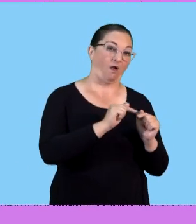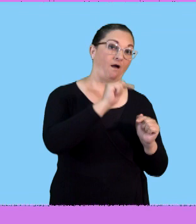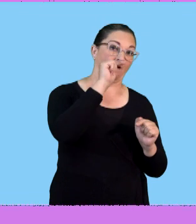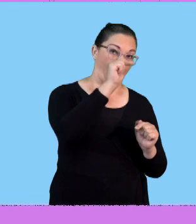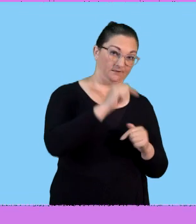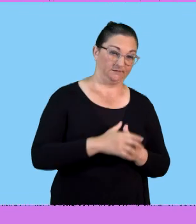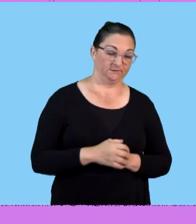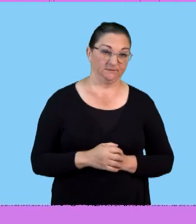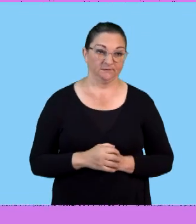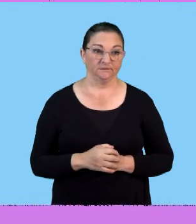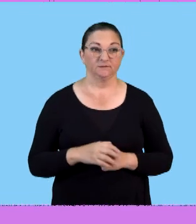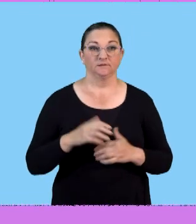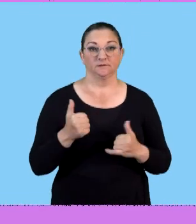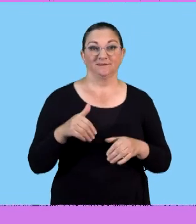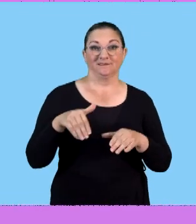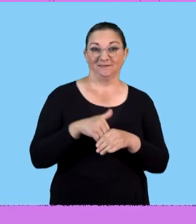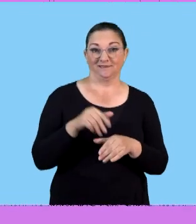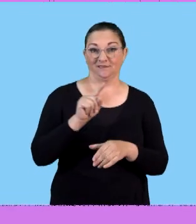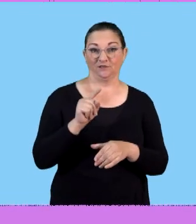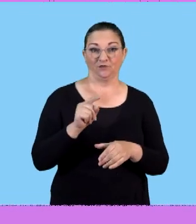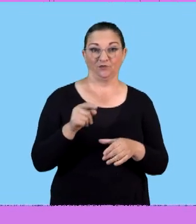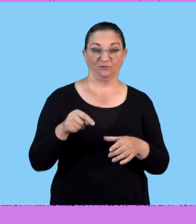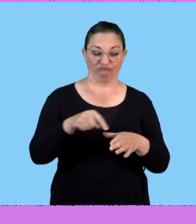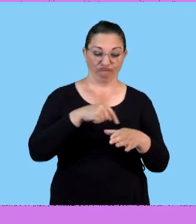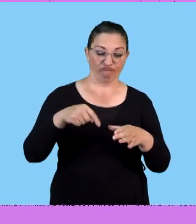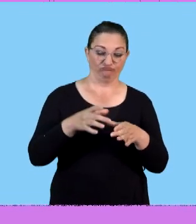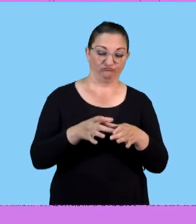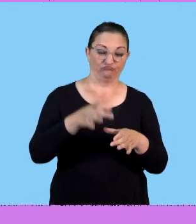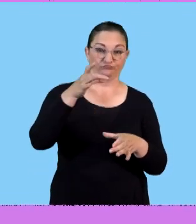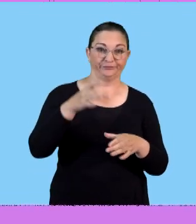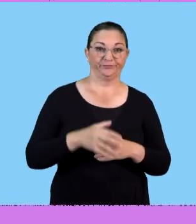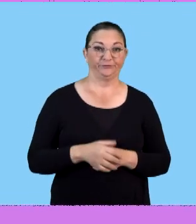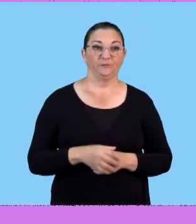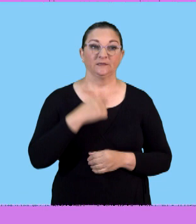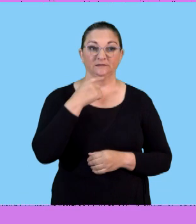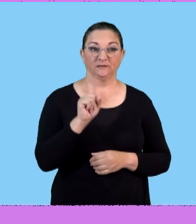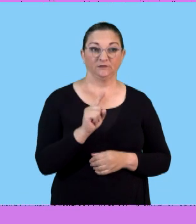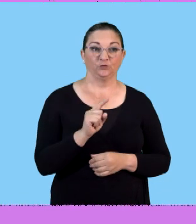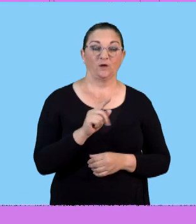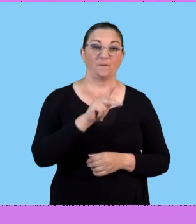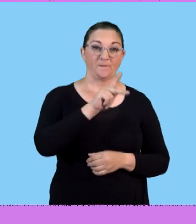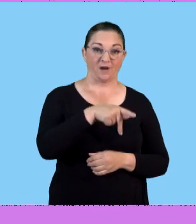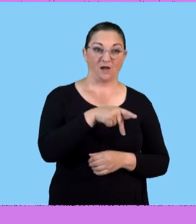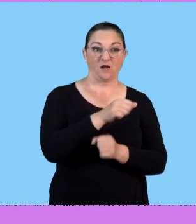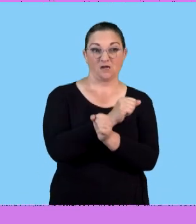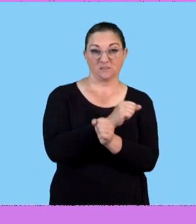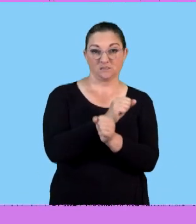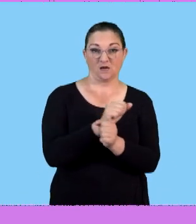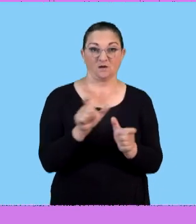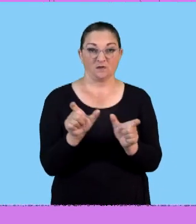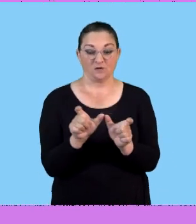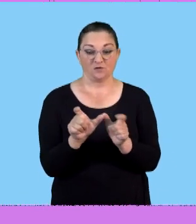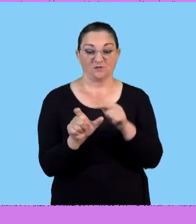multiplied by our height. And then lastly, I included here to calculate the volume of a cylinder. We say it's